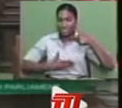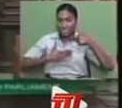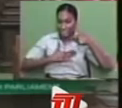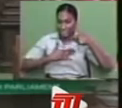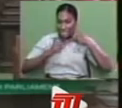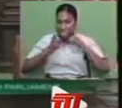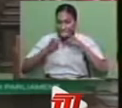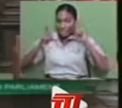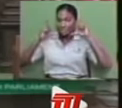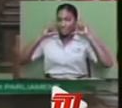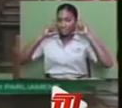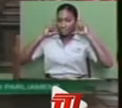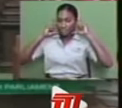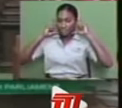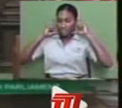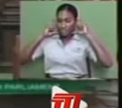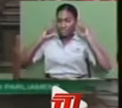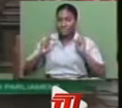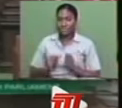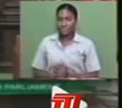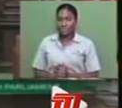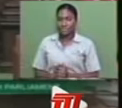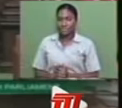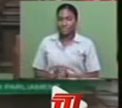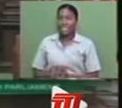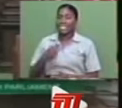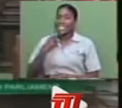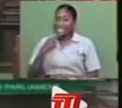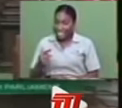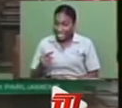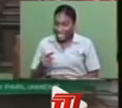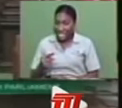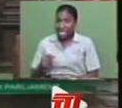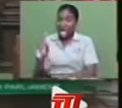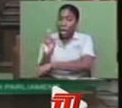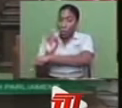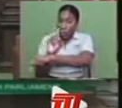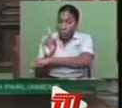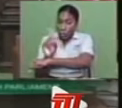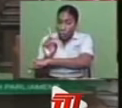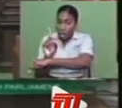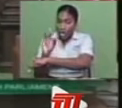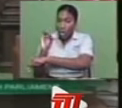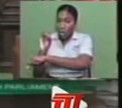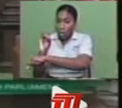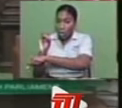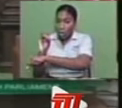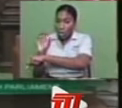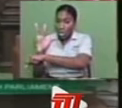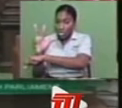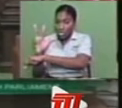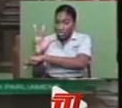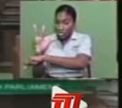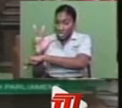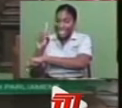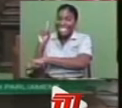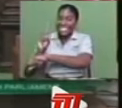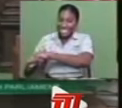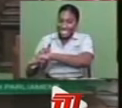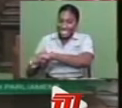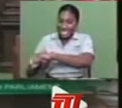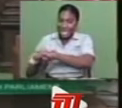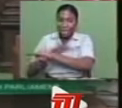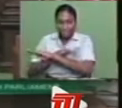for Siparia, at 1 p.m., 3 minutes after 1 p.m., your time will expire. Very much, madam. And the time now